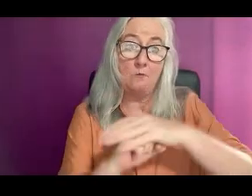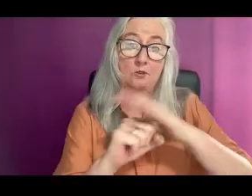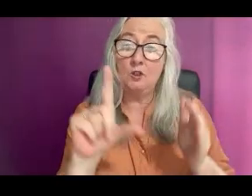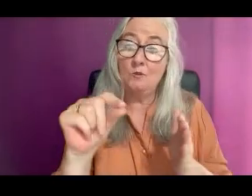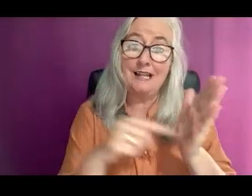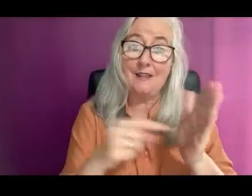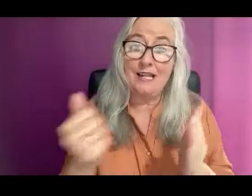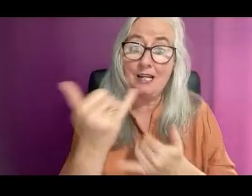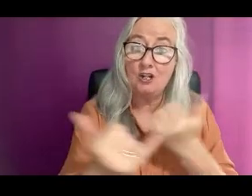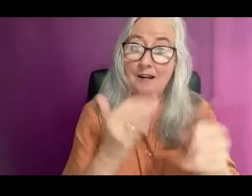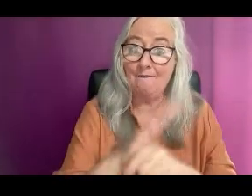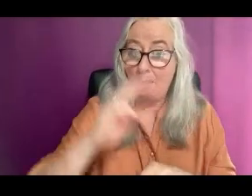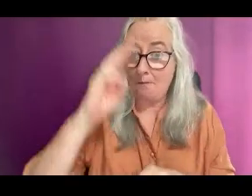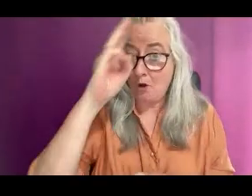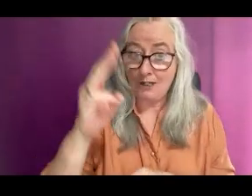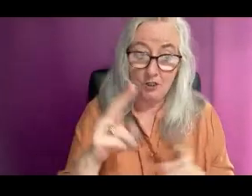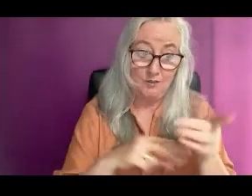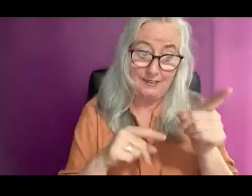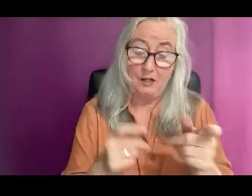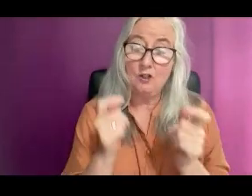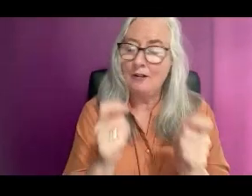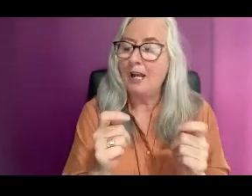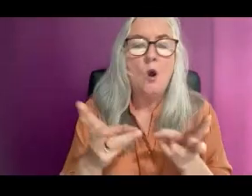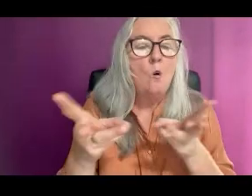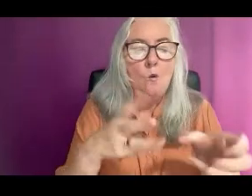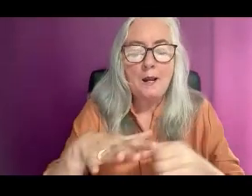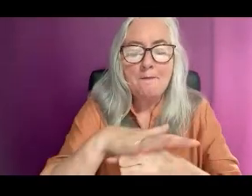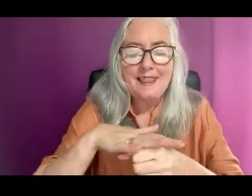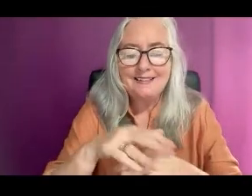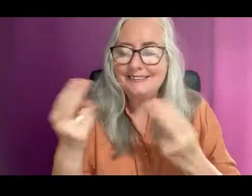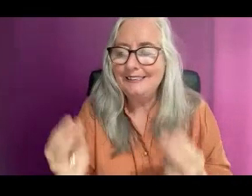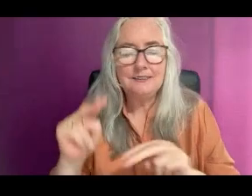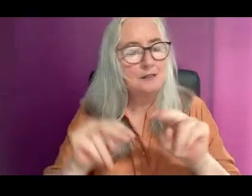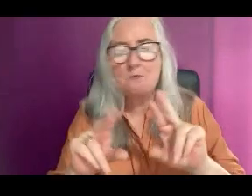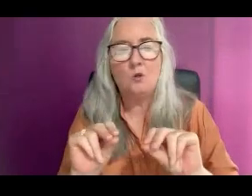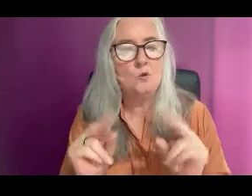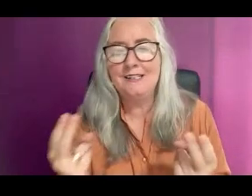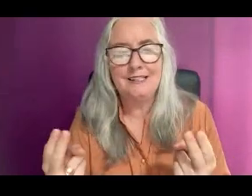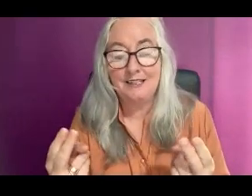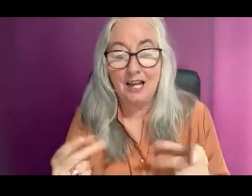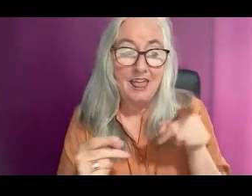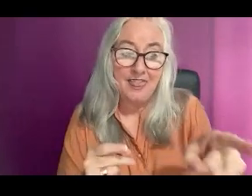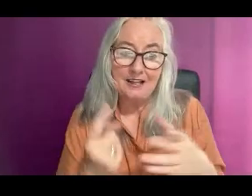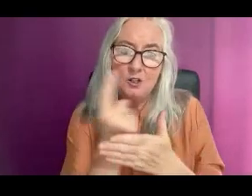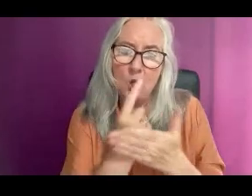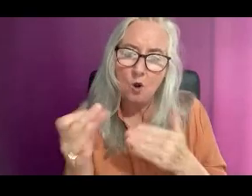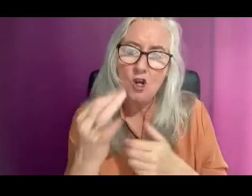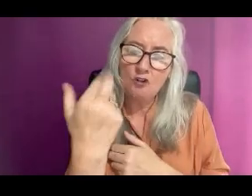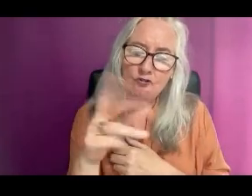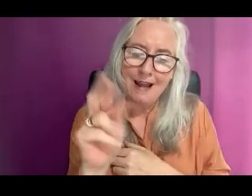this grant. A workplace needs assessment is not required. And actually, it's the only grant